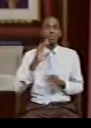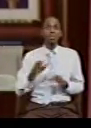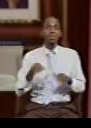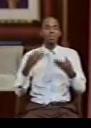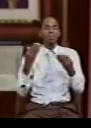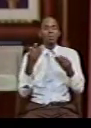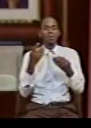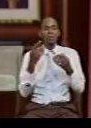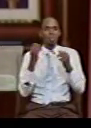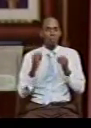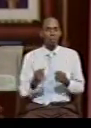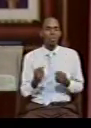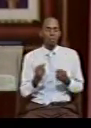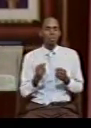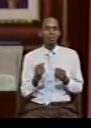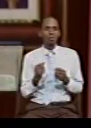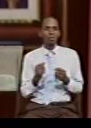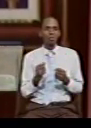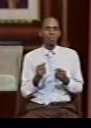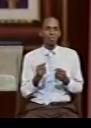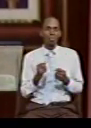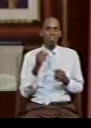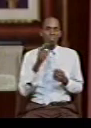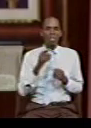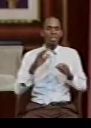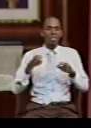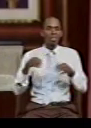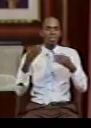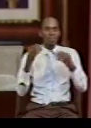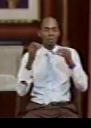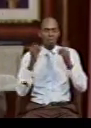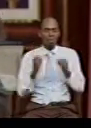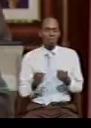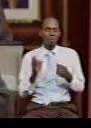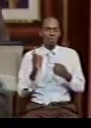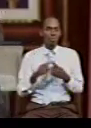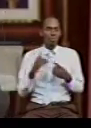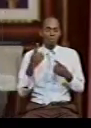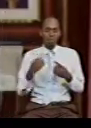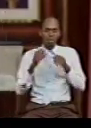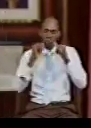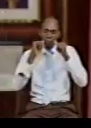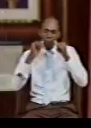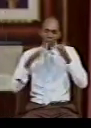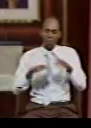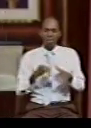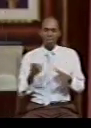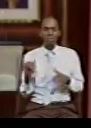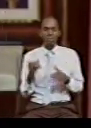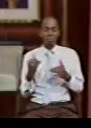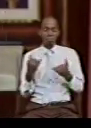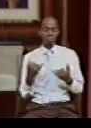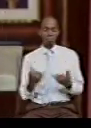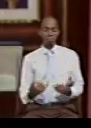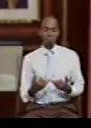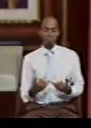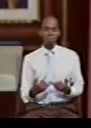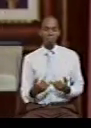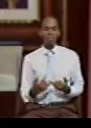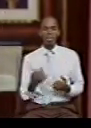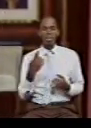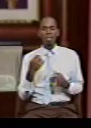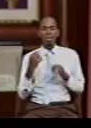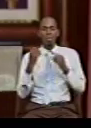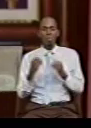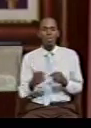the faint. He giveth power to the faint. Tonight, the power you